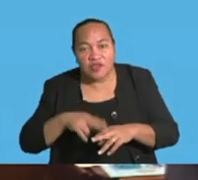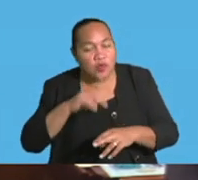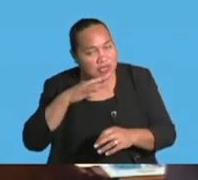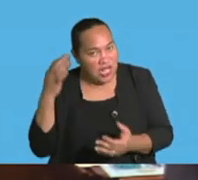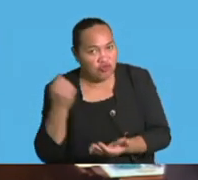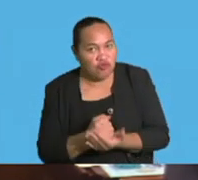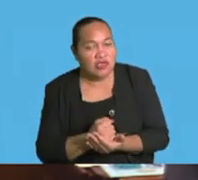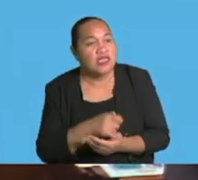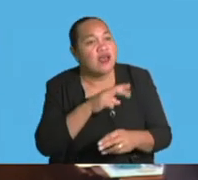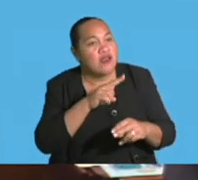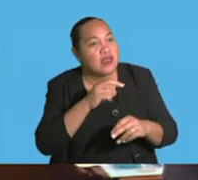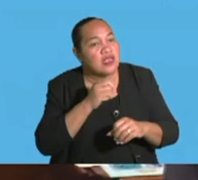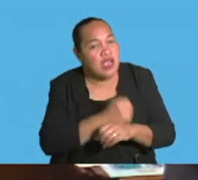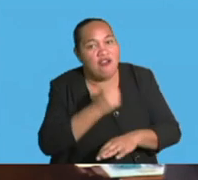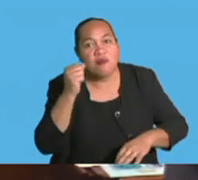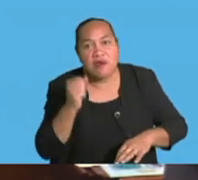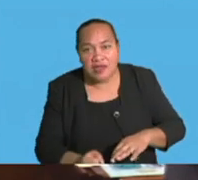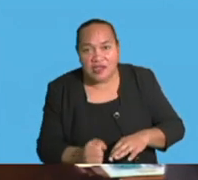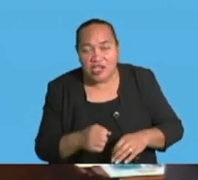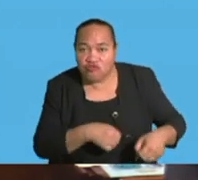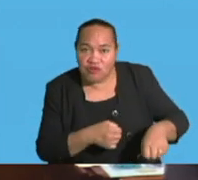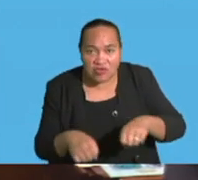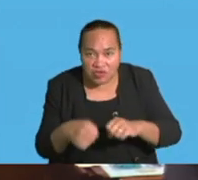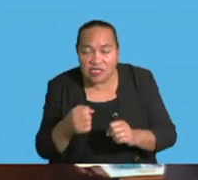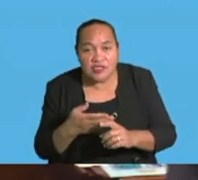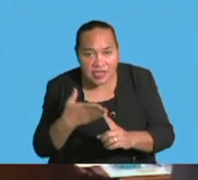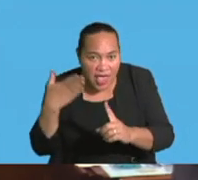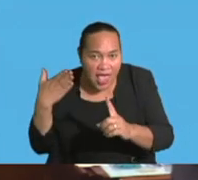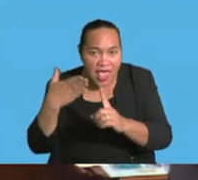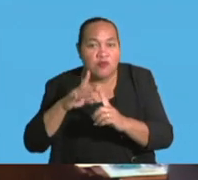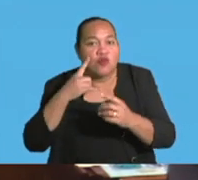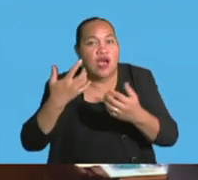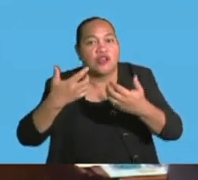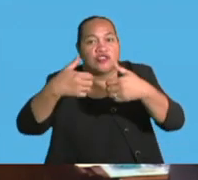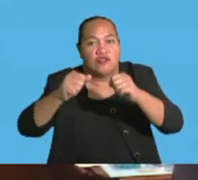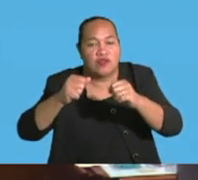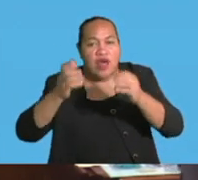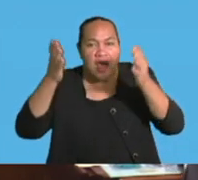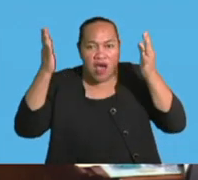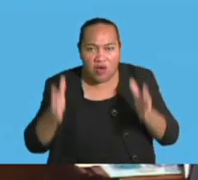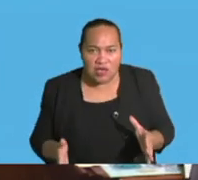assurance that government strategies are ultimately aimed towards achieving a holistic,